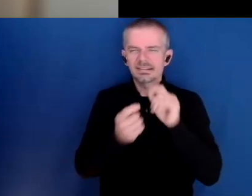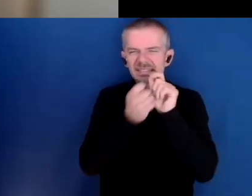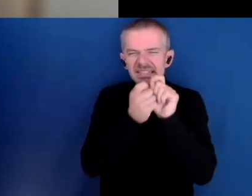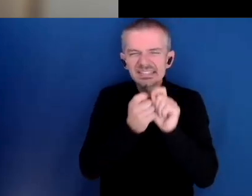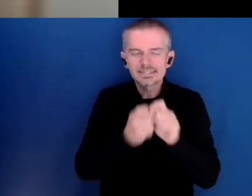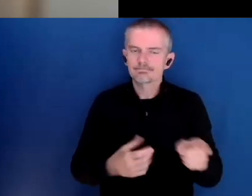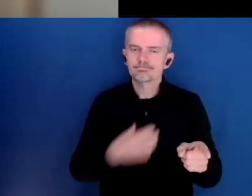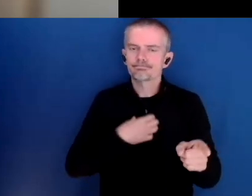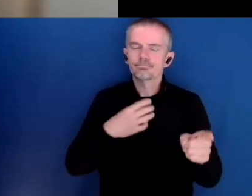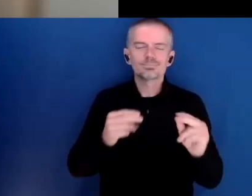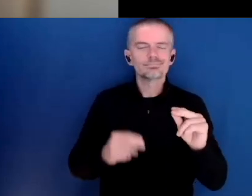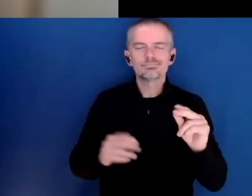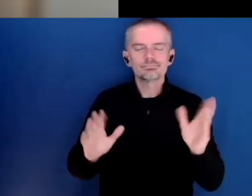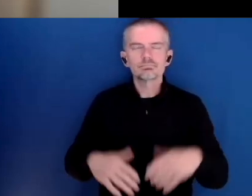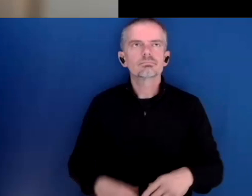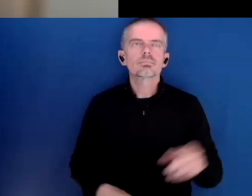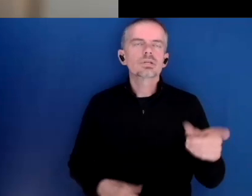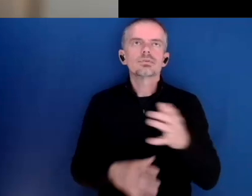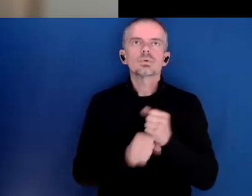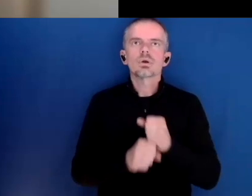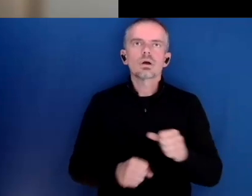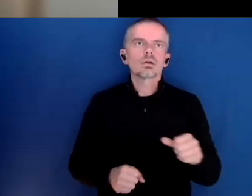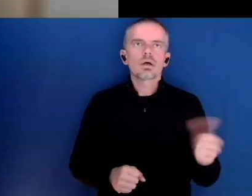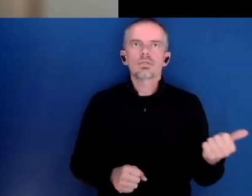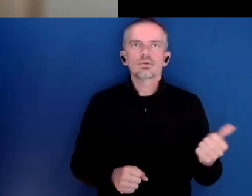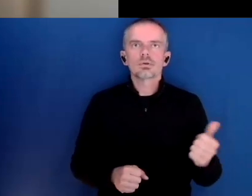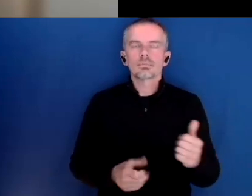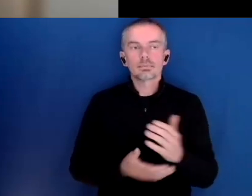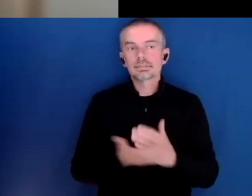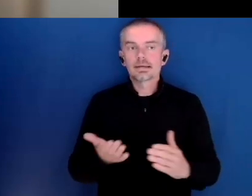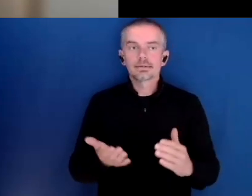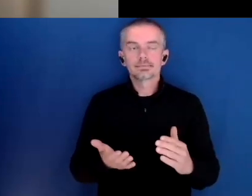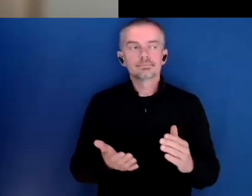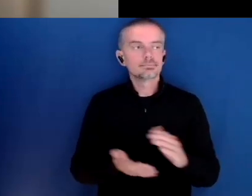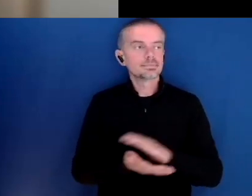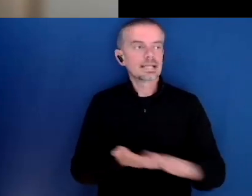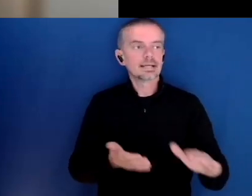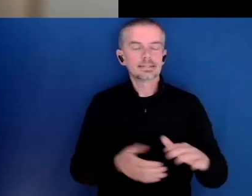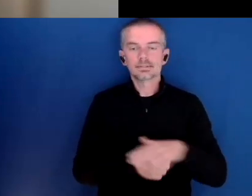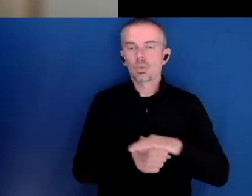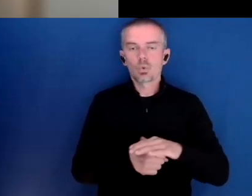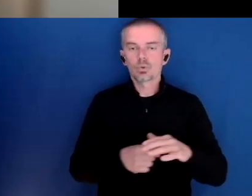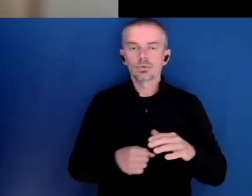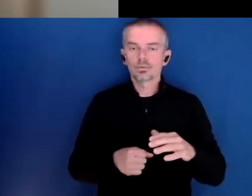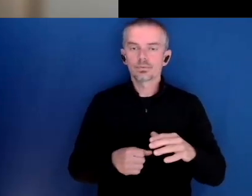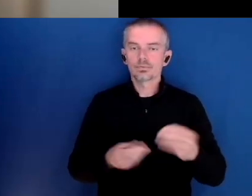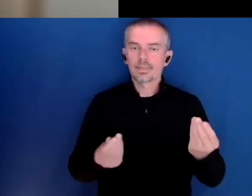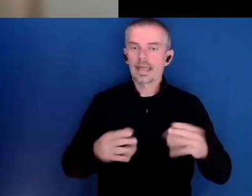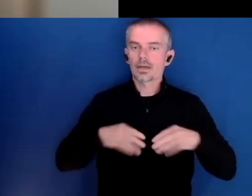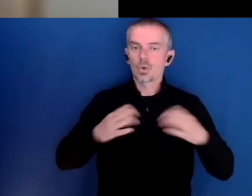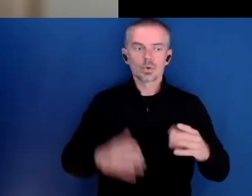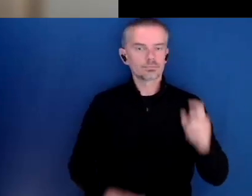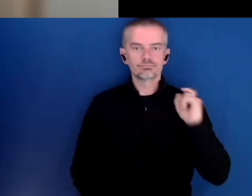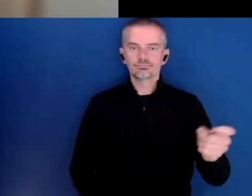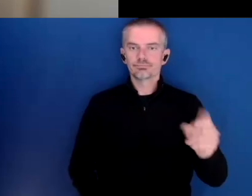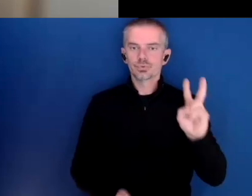You know, if you received some nice local landowner felt generous and gave you, you know,